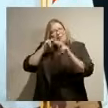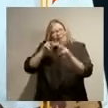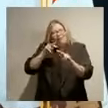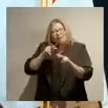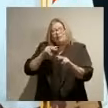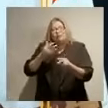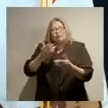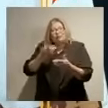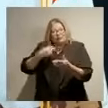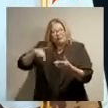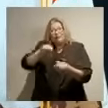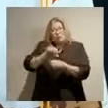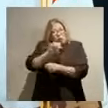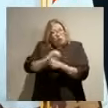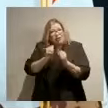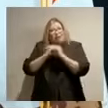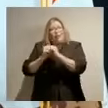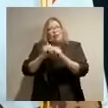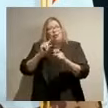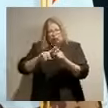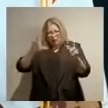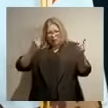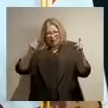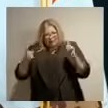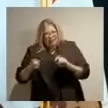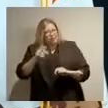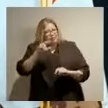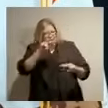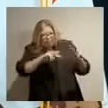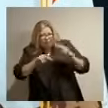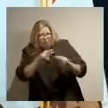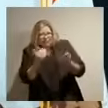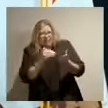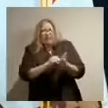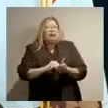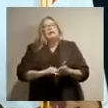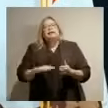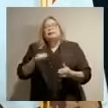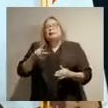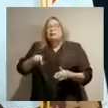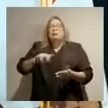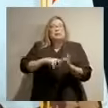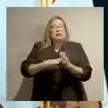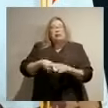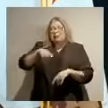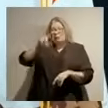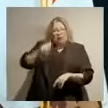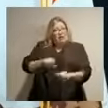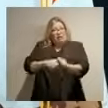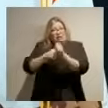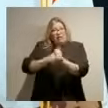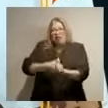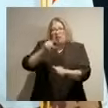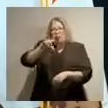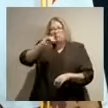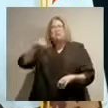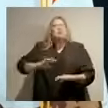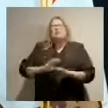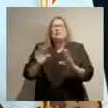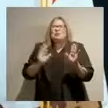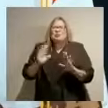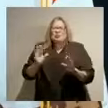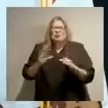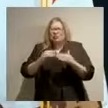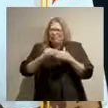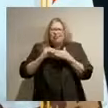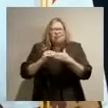adjust, to reconsider, to recalibrate. This is not etched in stone. This is not,